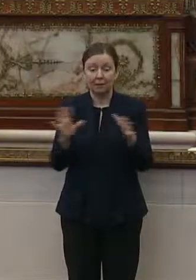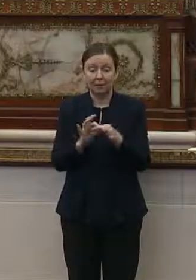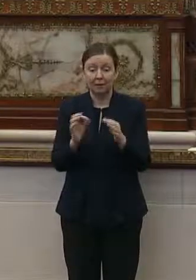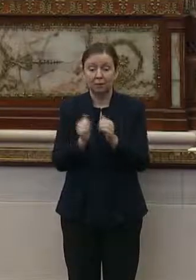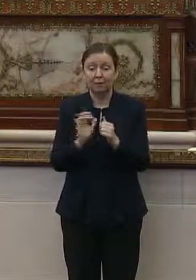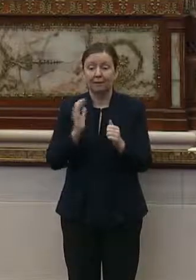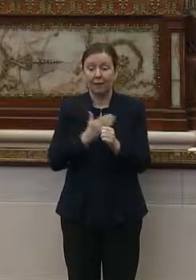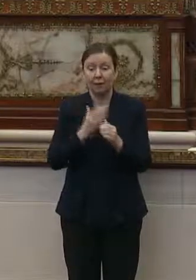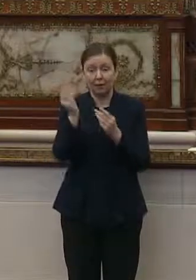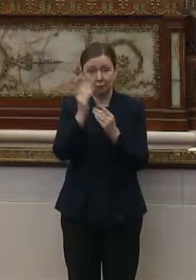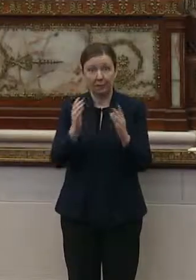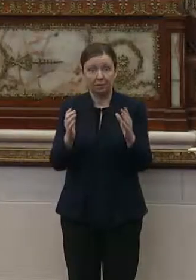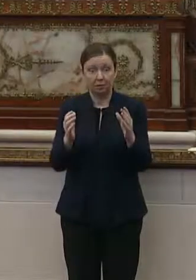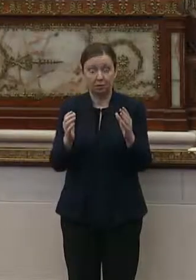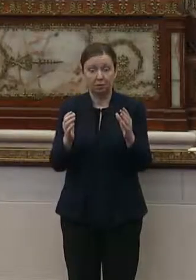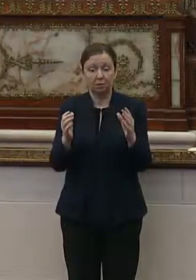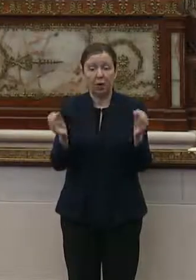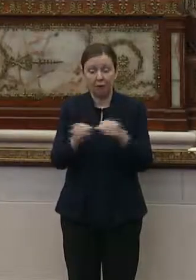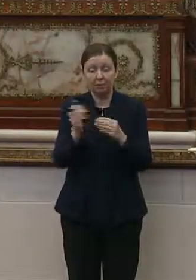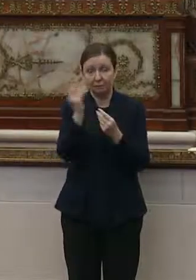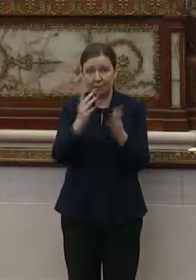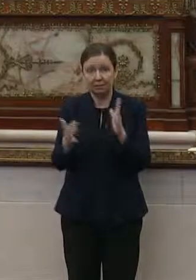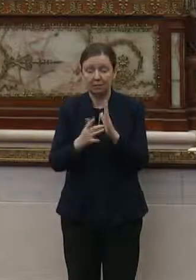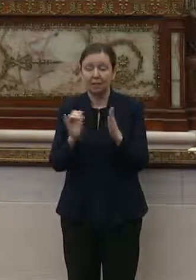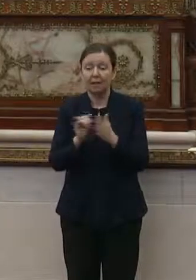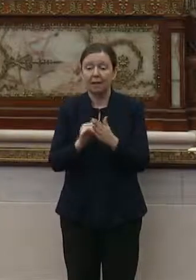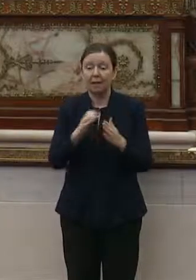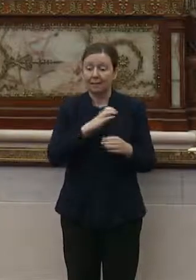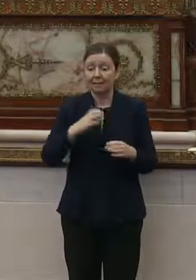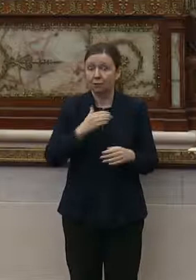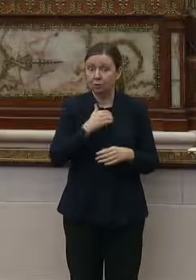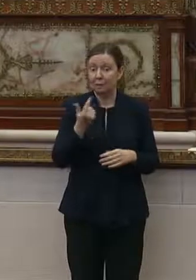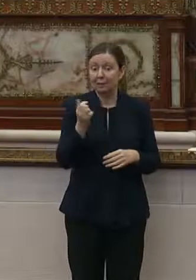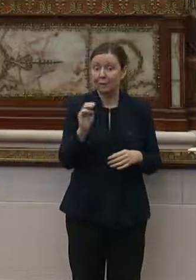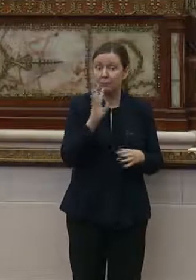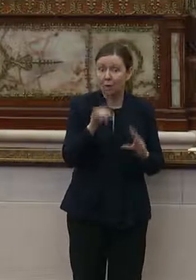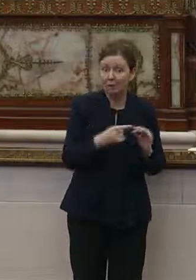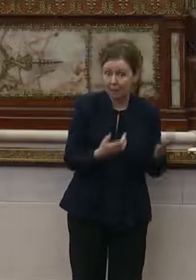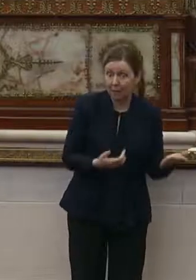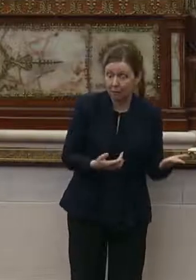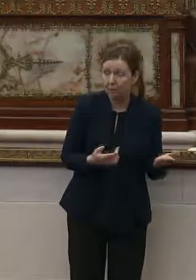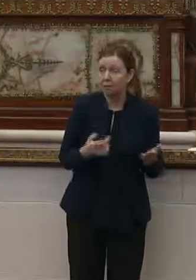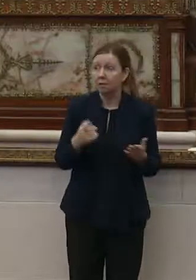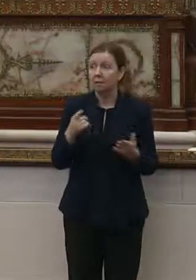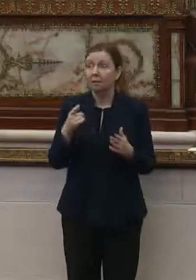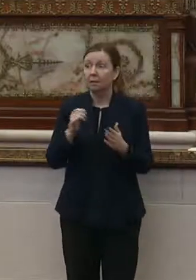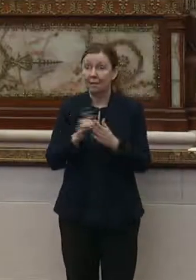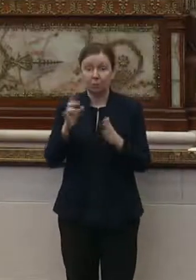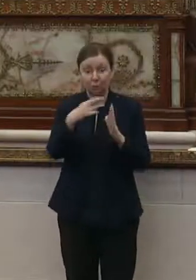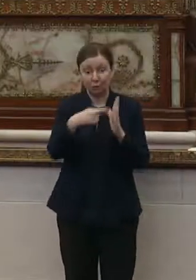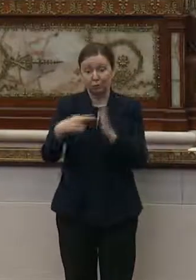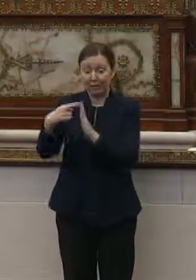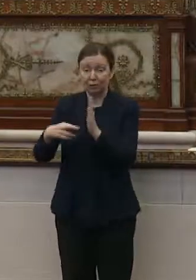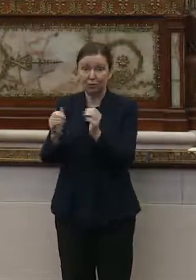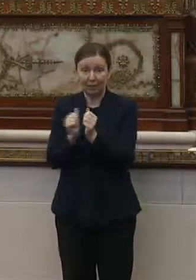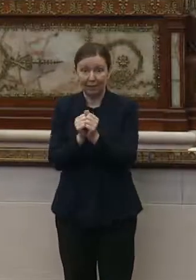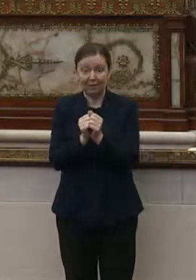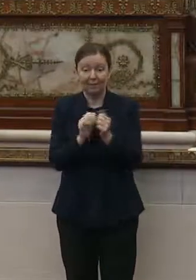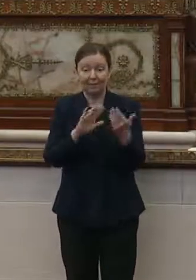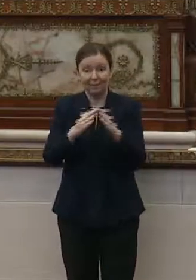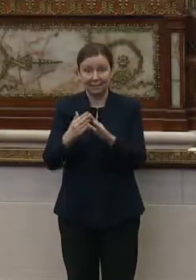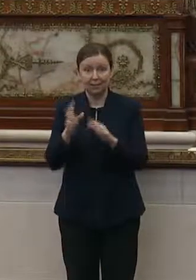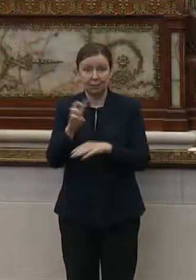Information Technology to do some of the things that Councilmember Gim talked about. Yes. So that when you register with the